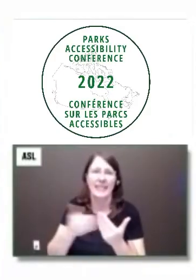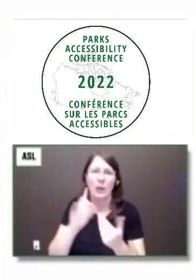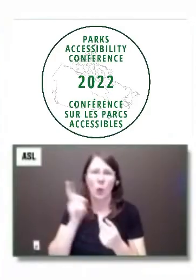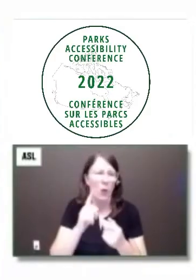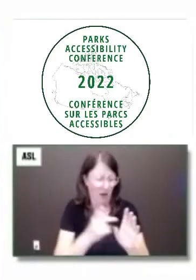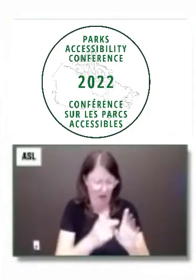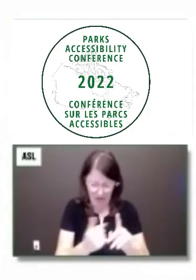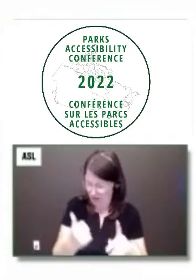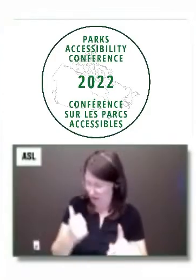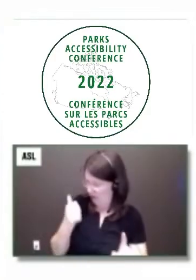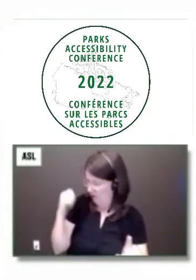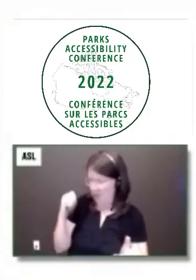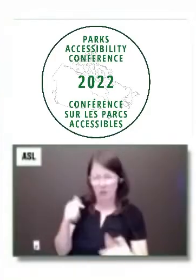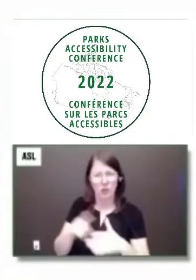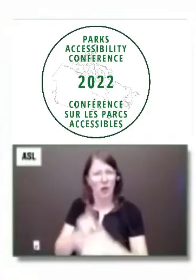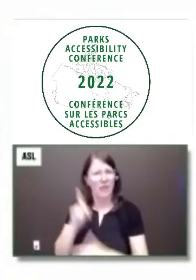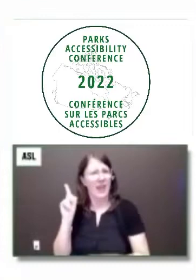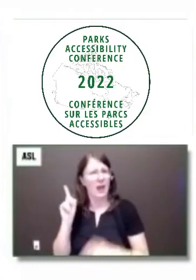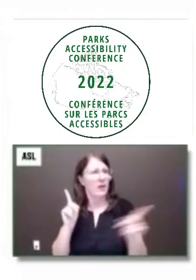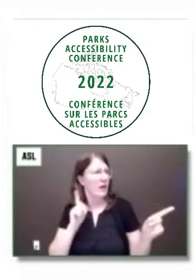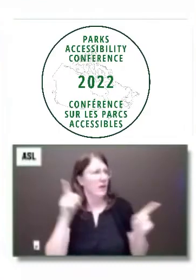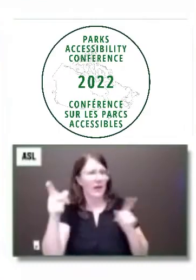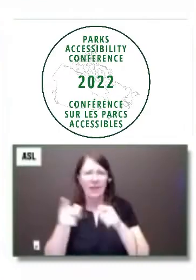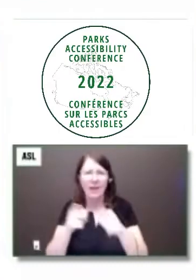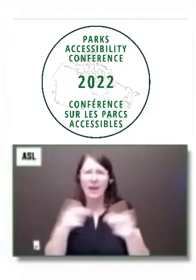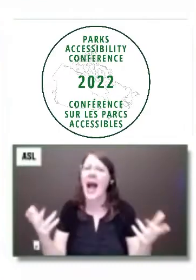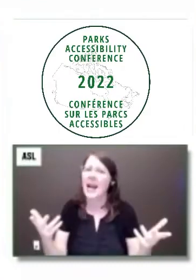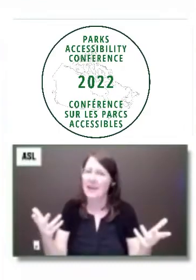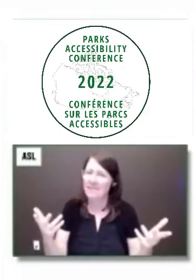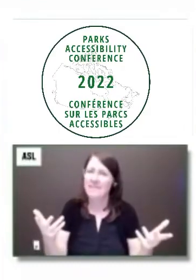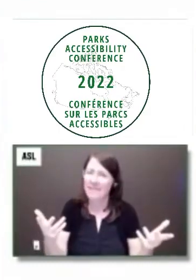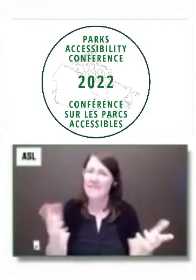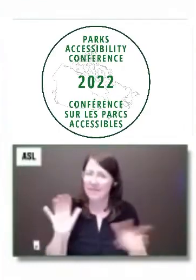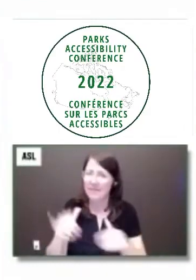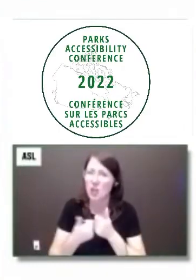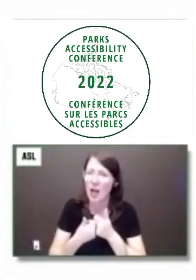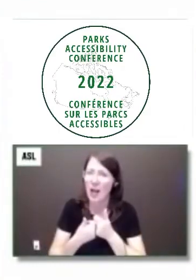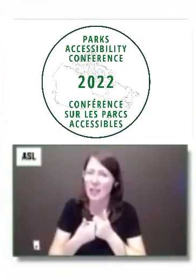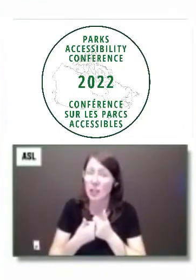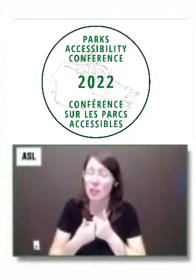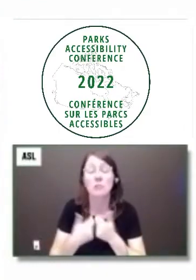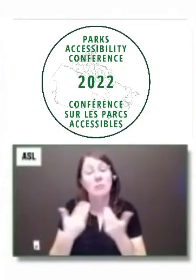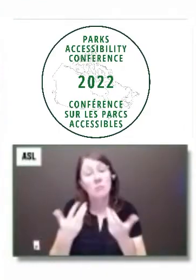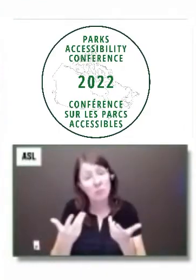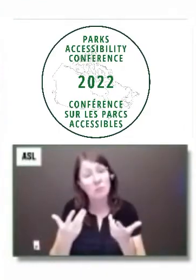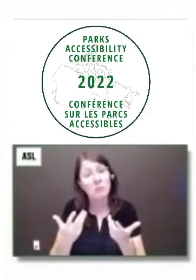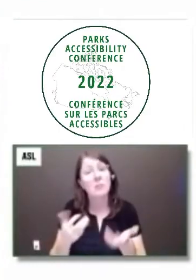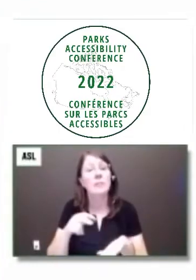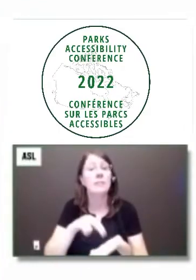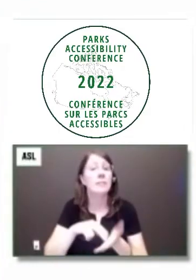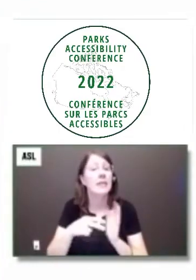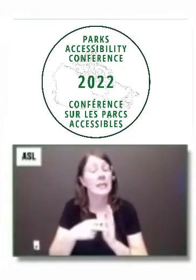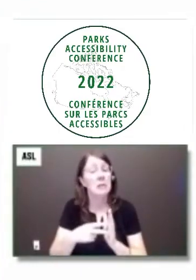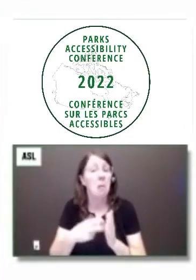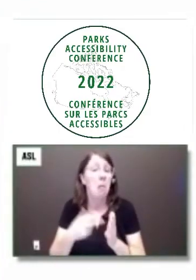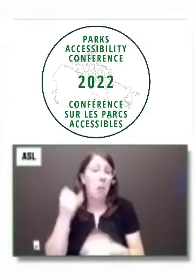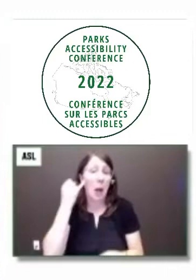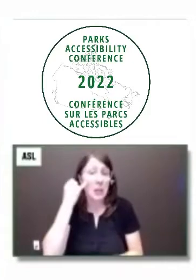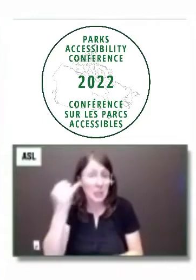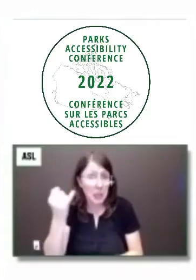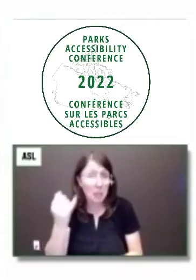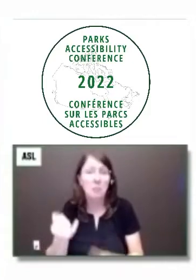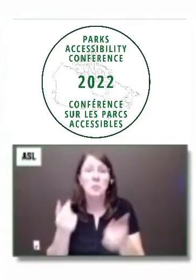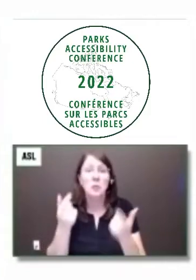trails. And so what we, one of the things that suggested was to have something like mile markers or meter